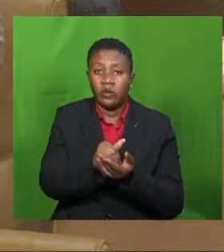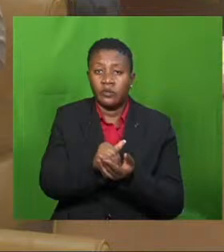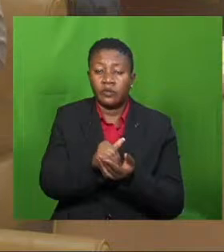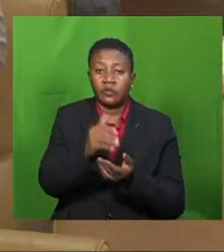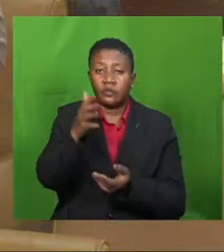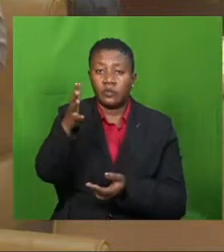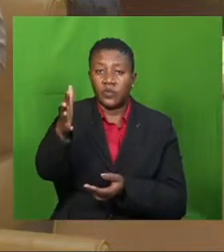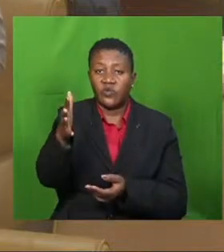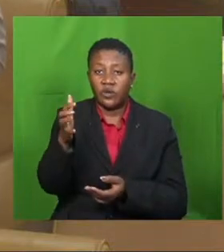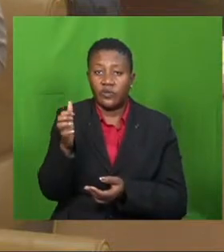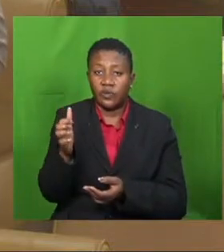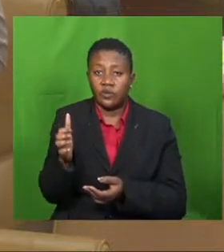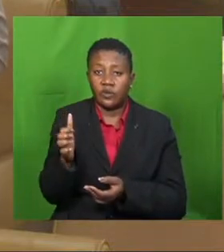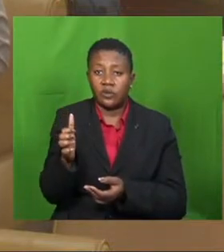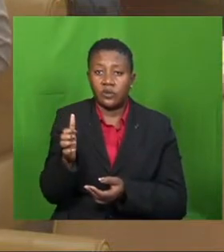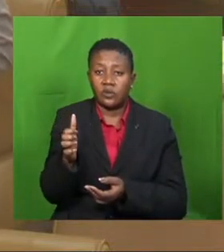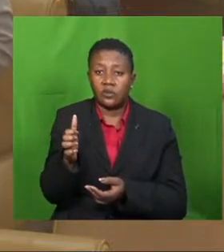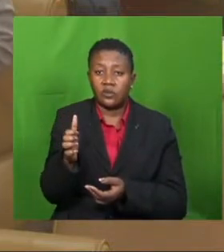9,145,500